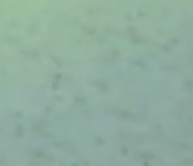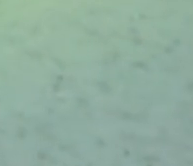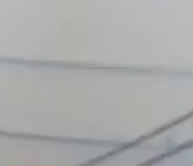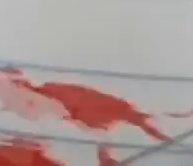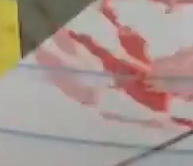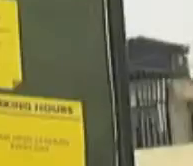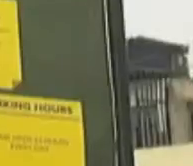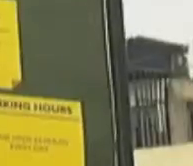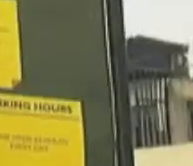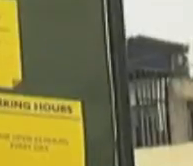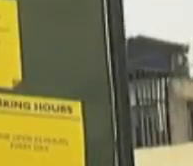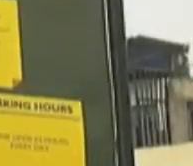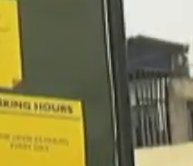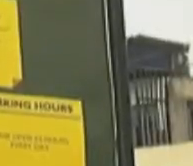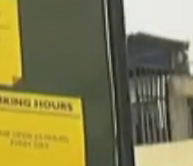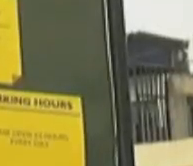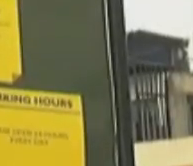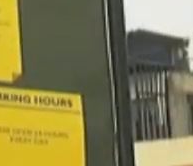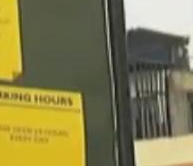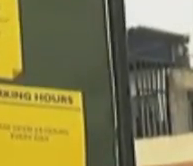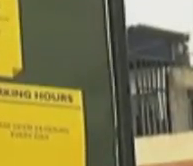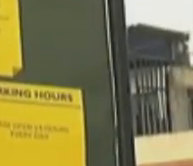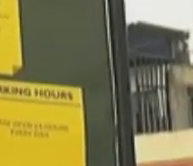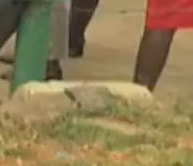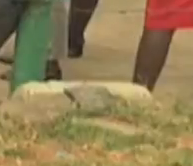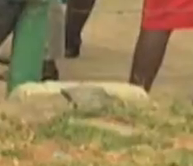day. Also tonight,